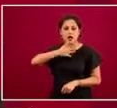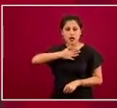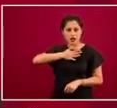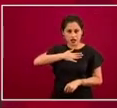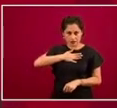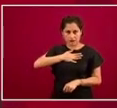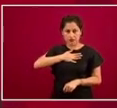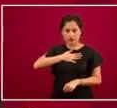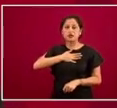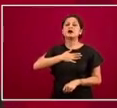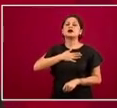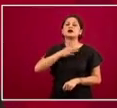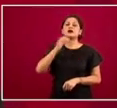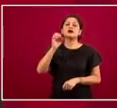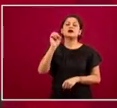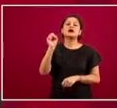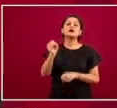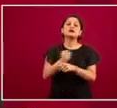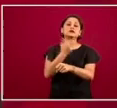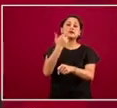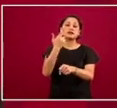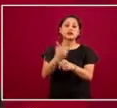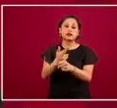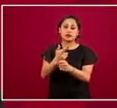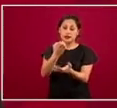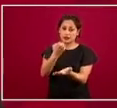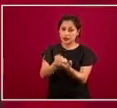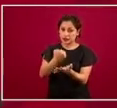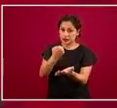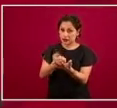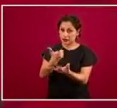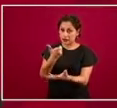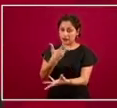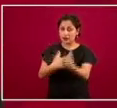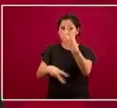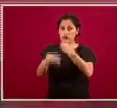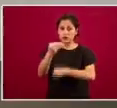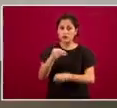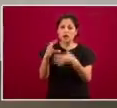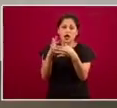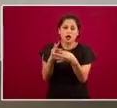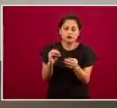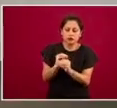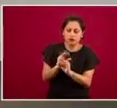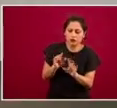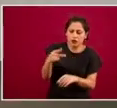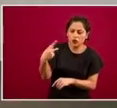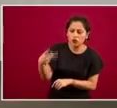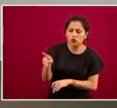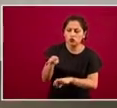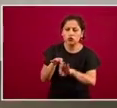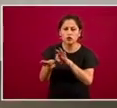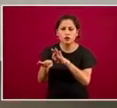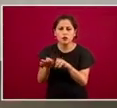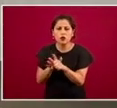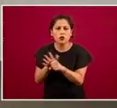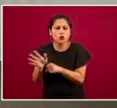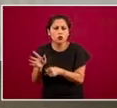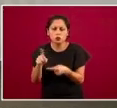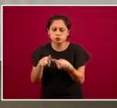will be compelled to inform the Ministry of Health how many workers will be working, what is the essential